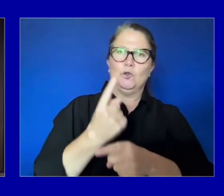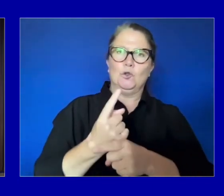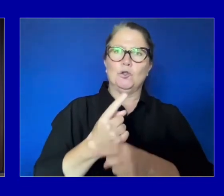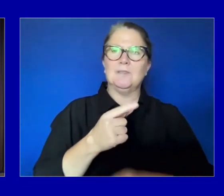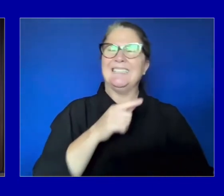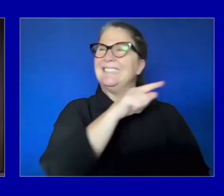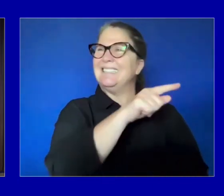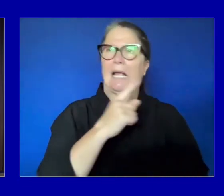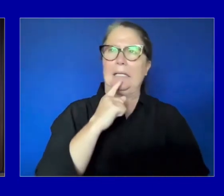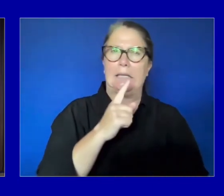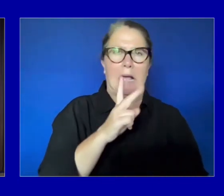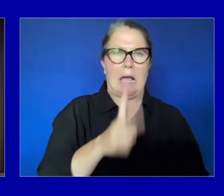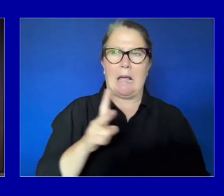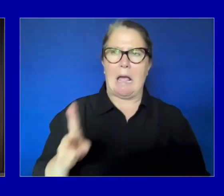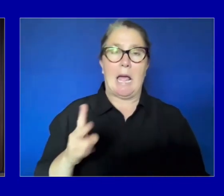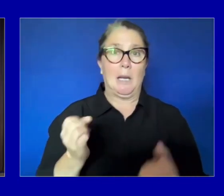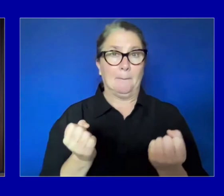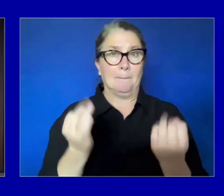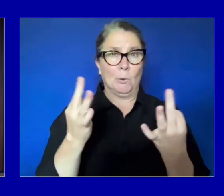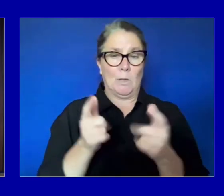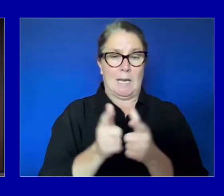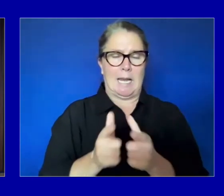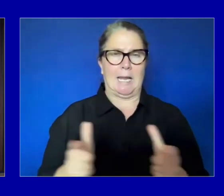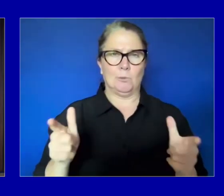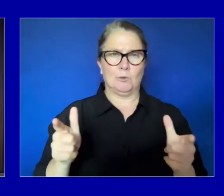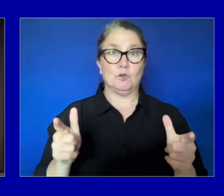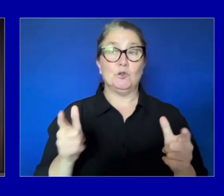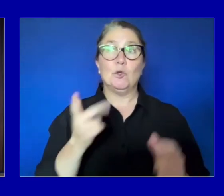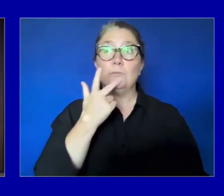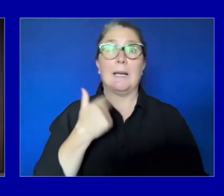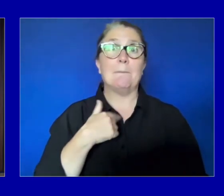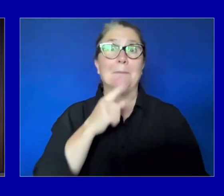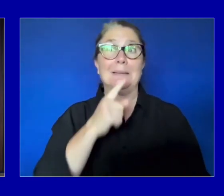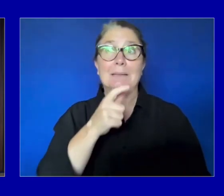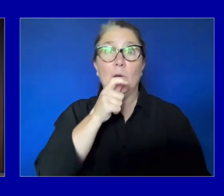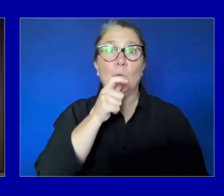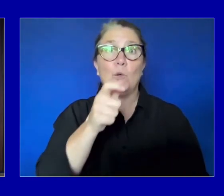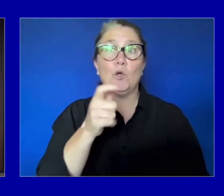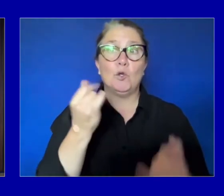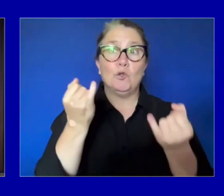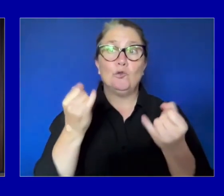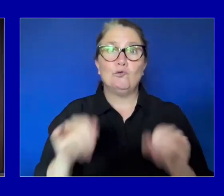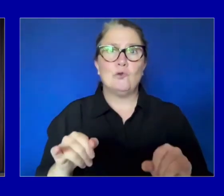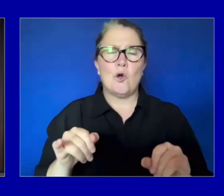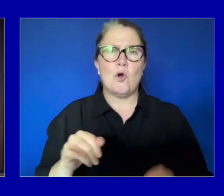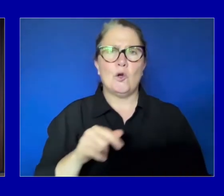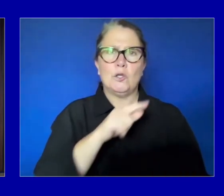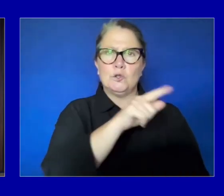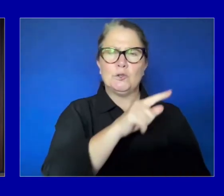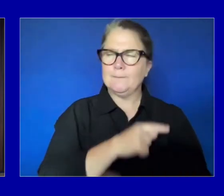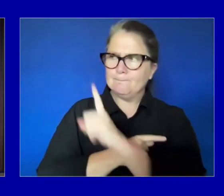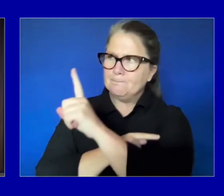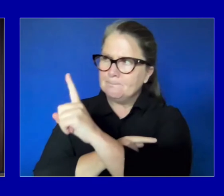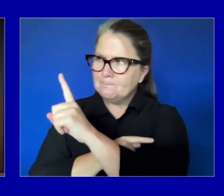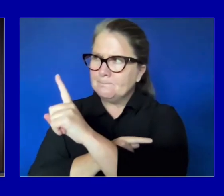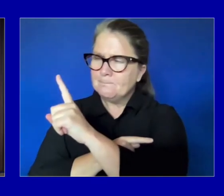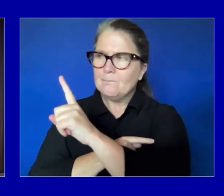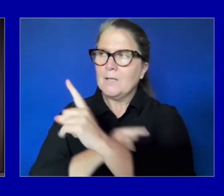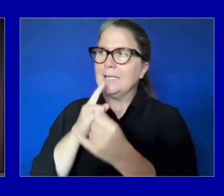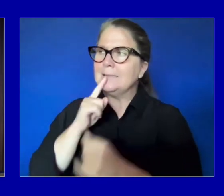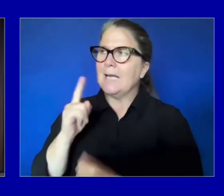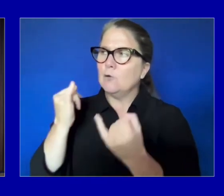um, but if I mispronounced a word, she would always pull me up. And I say to her aunt, I, I thought you didn't know any language. She